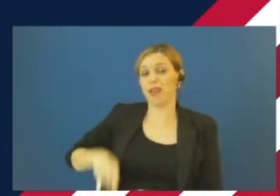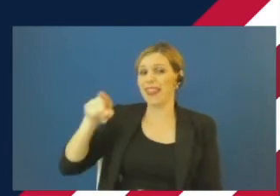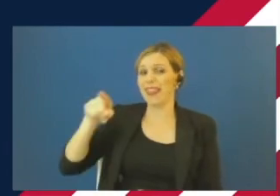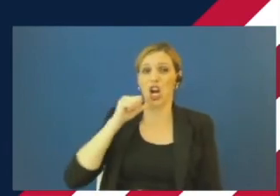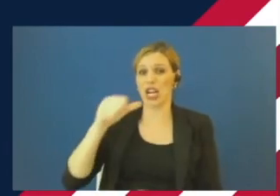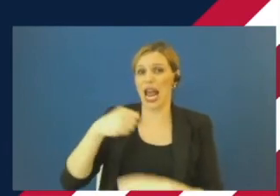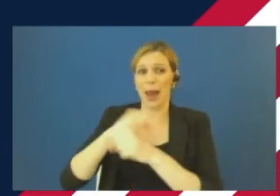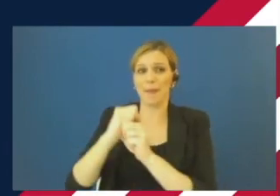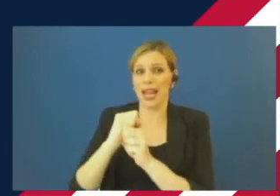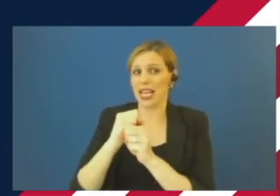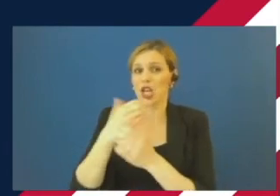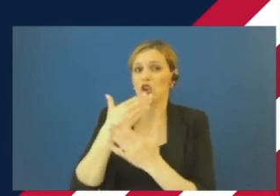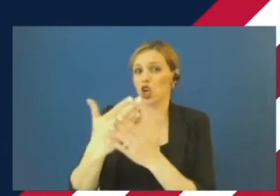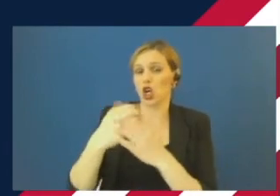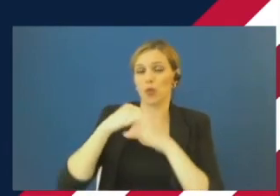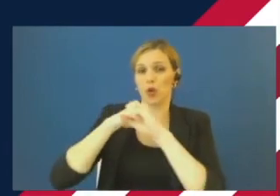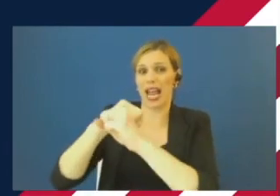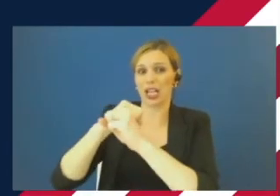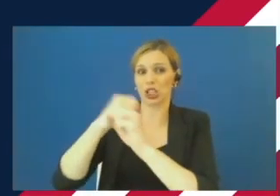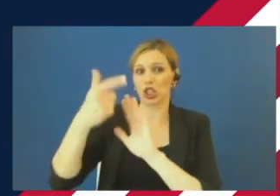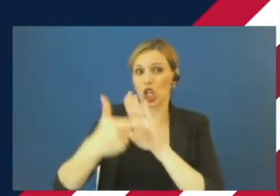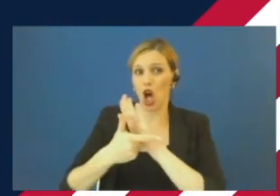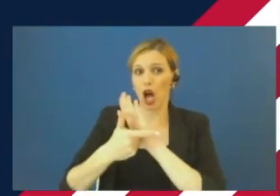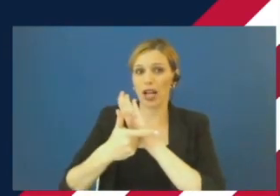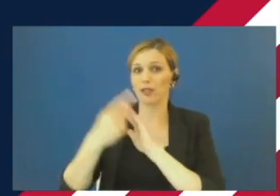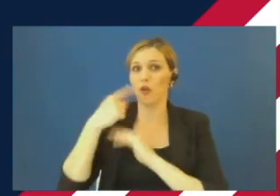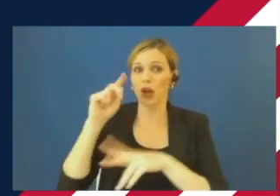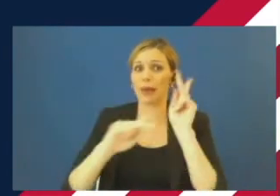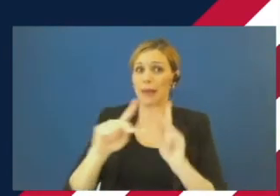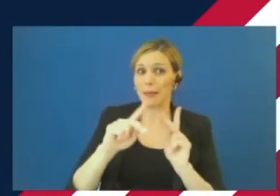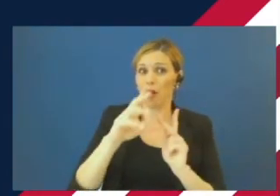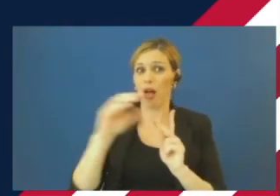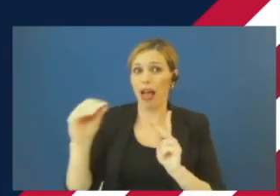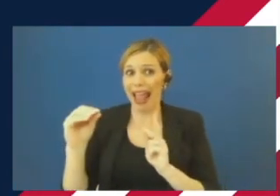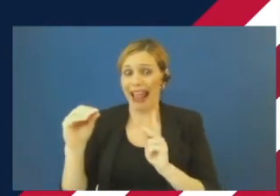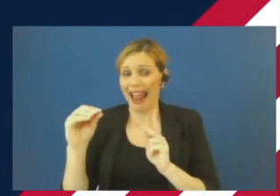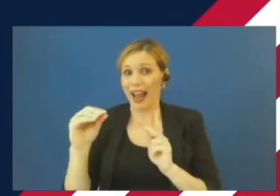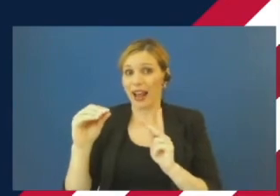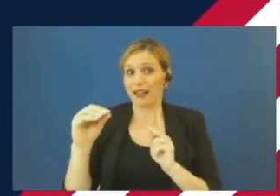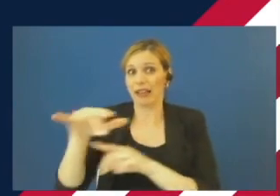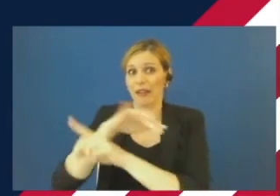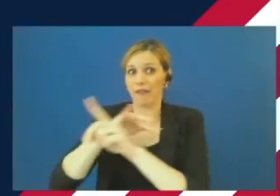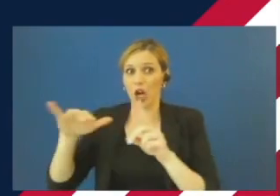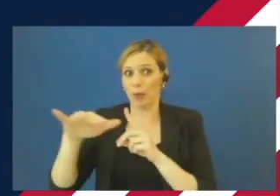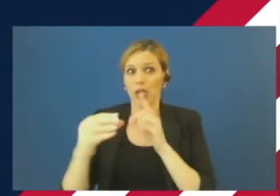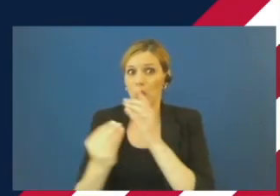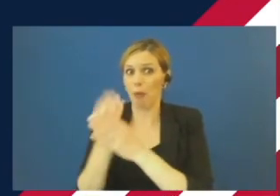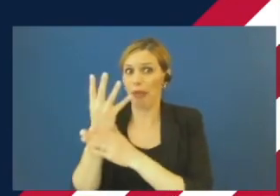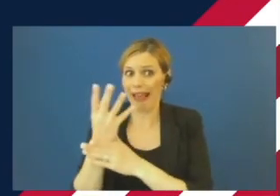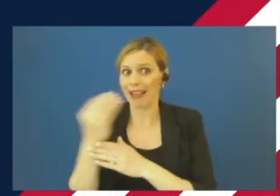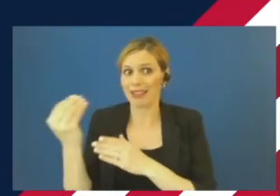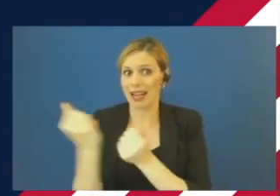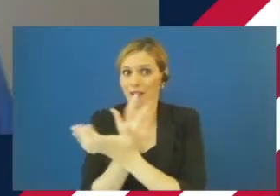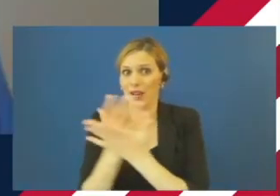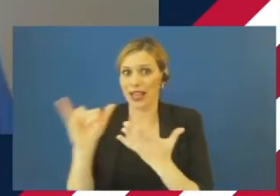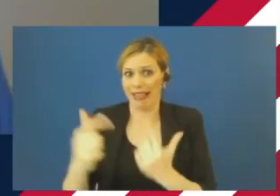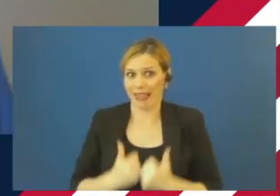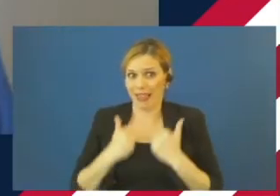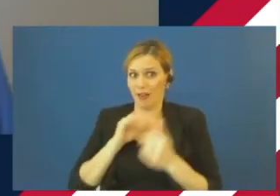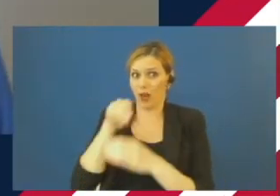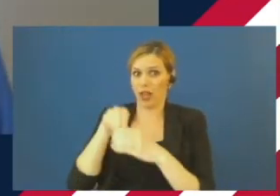to protect our planet and the human beings that live in it. Programs like the Green New Deal that have a